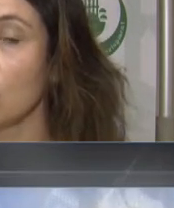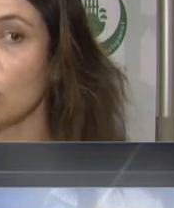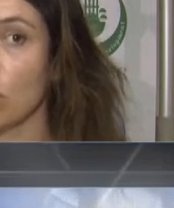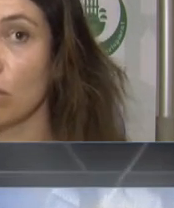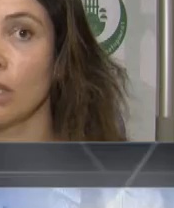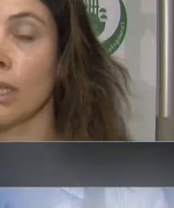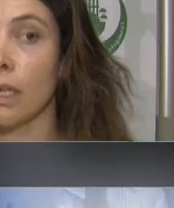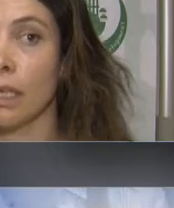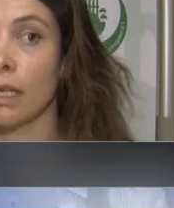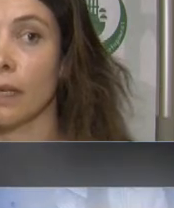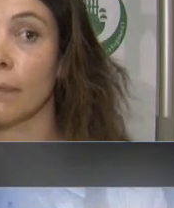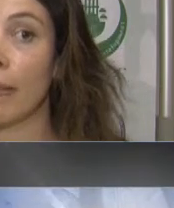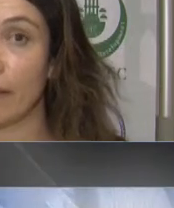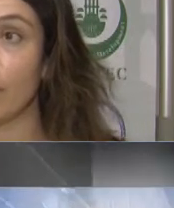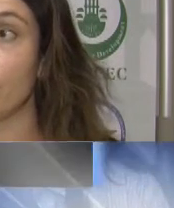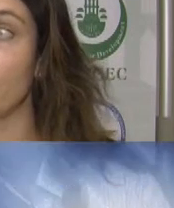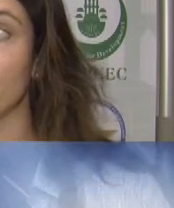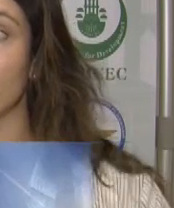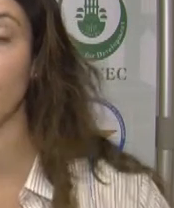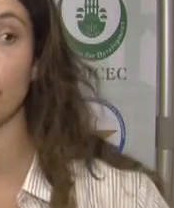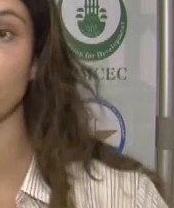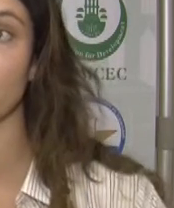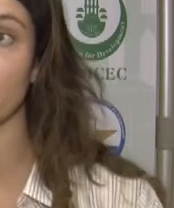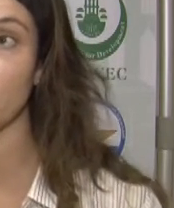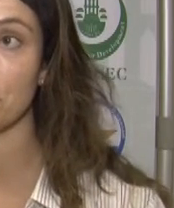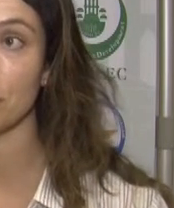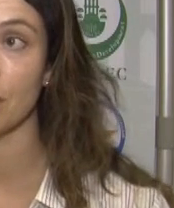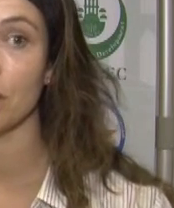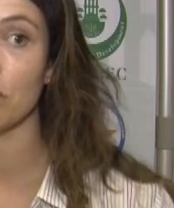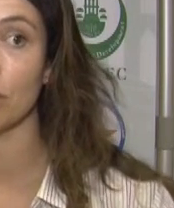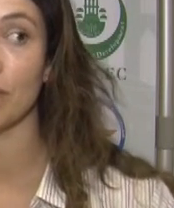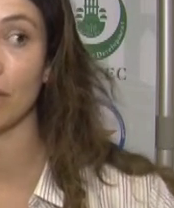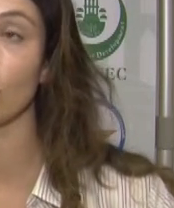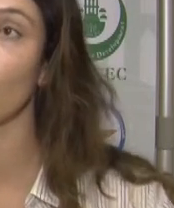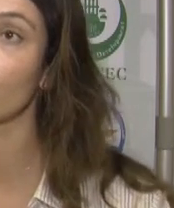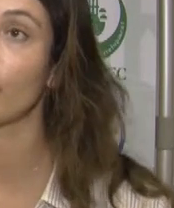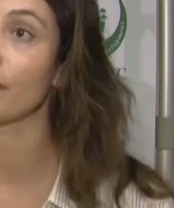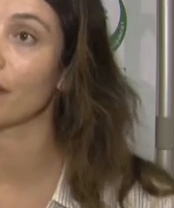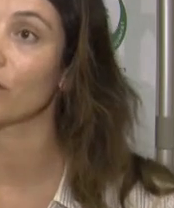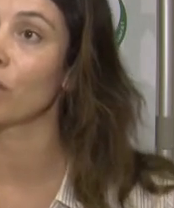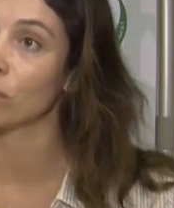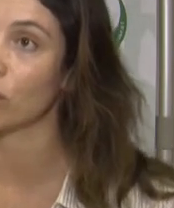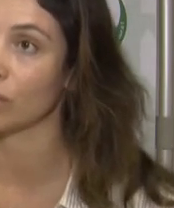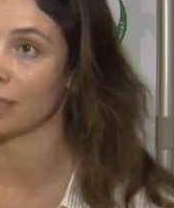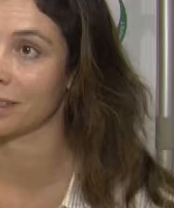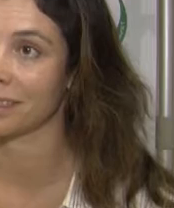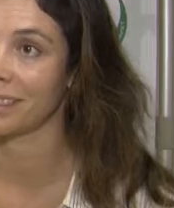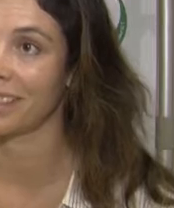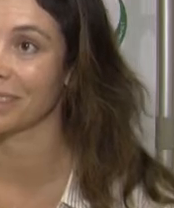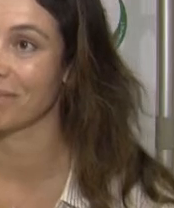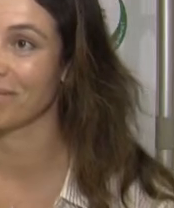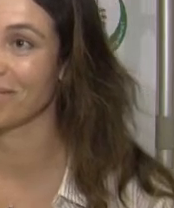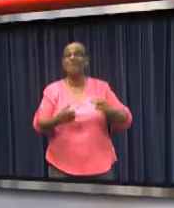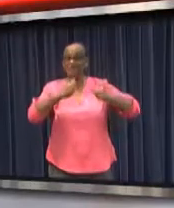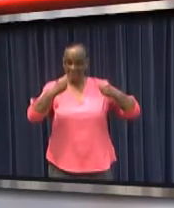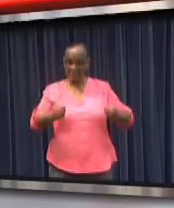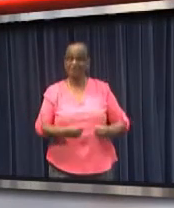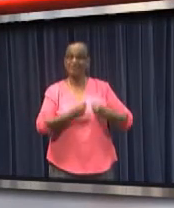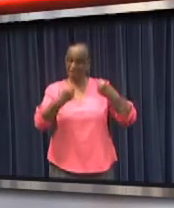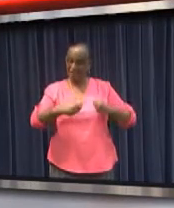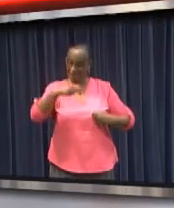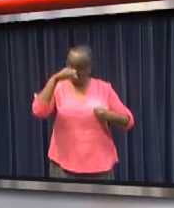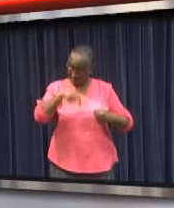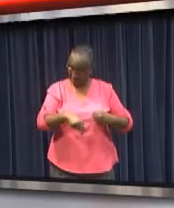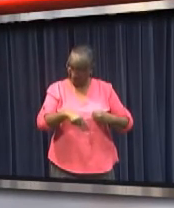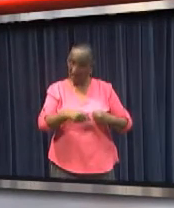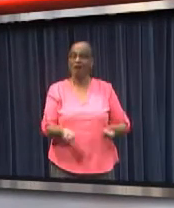worldwide. So and we will make implementation, so they will all write their own projects here. The